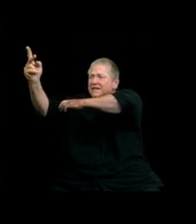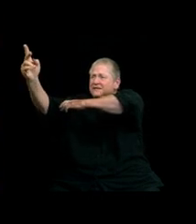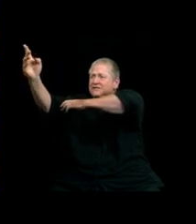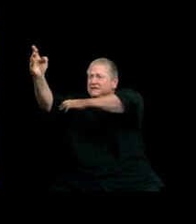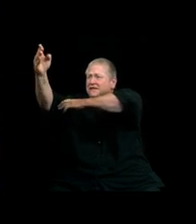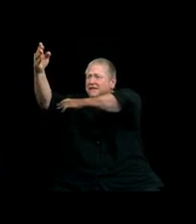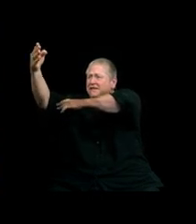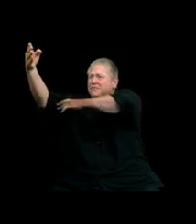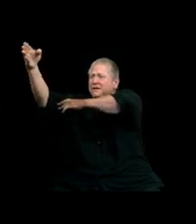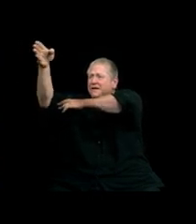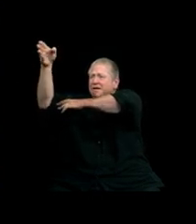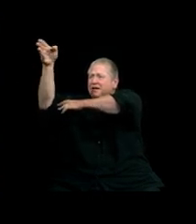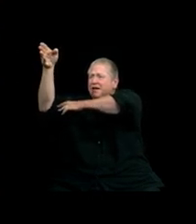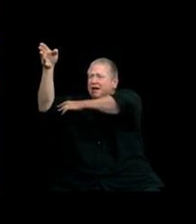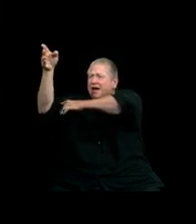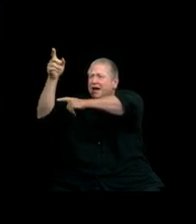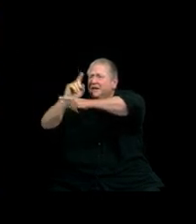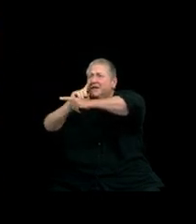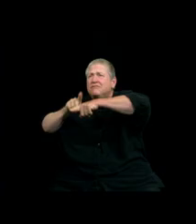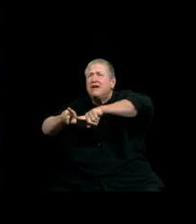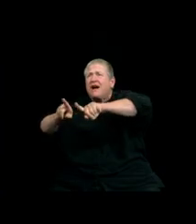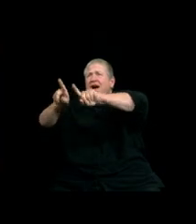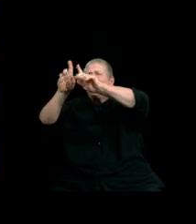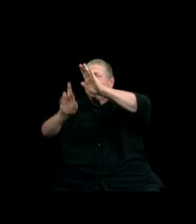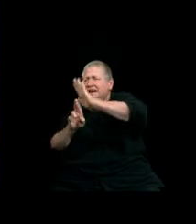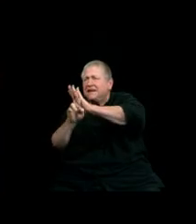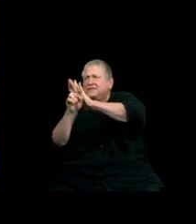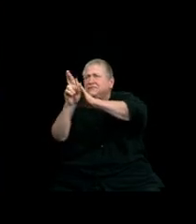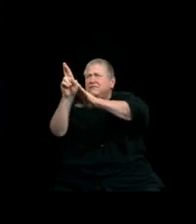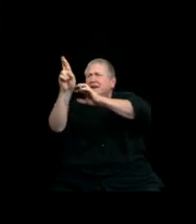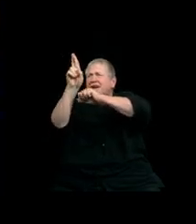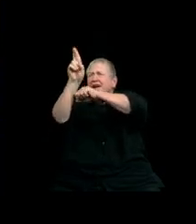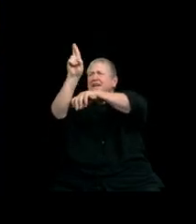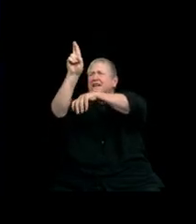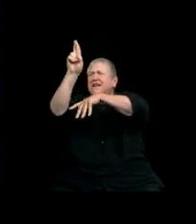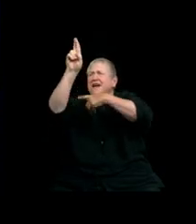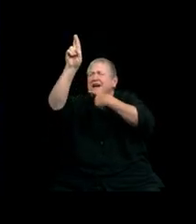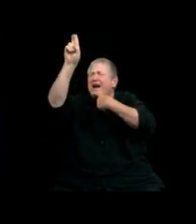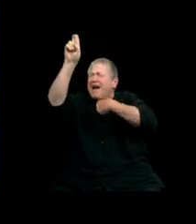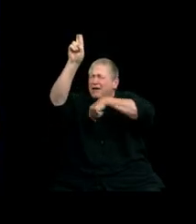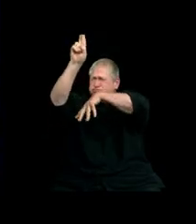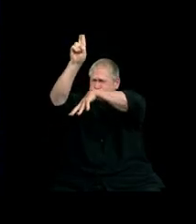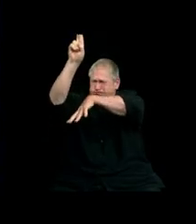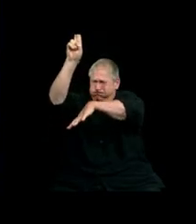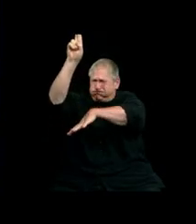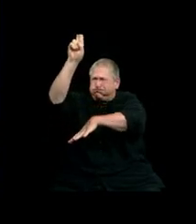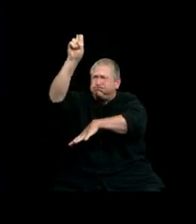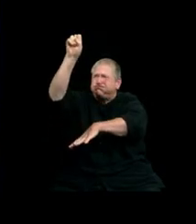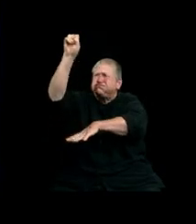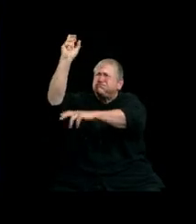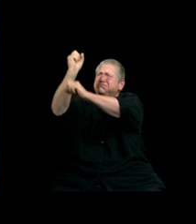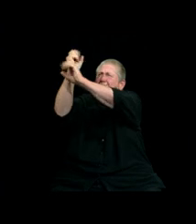gallantly streaming, and the rocket's red glare,